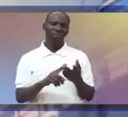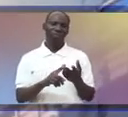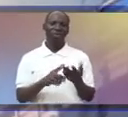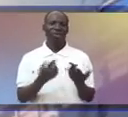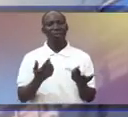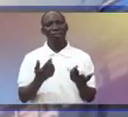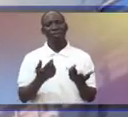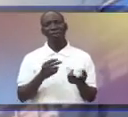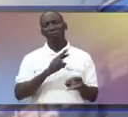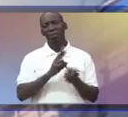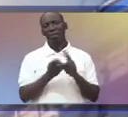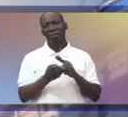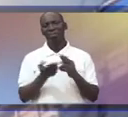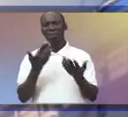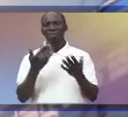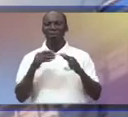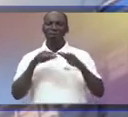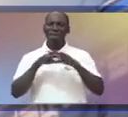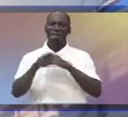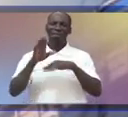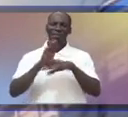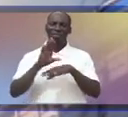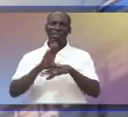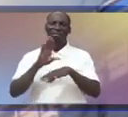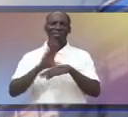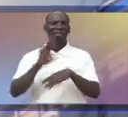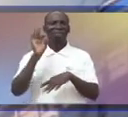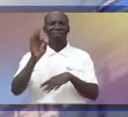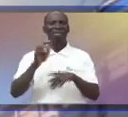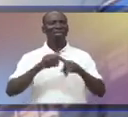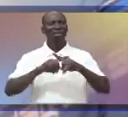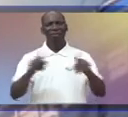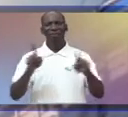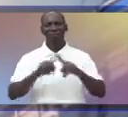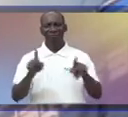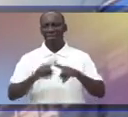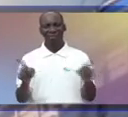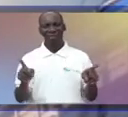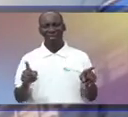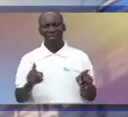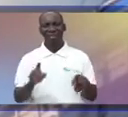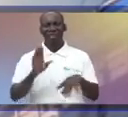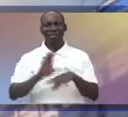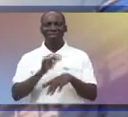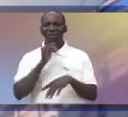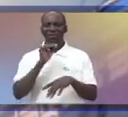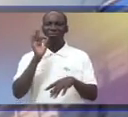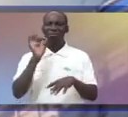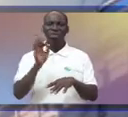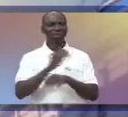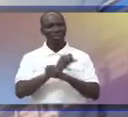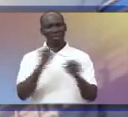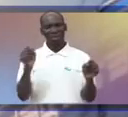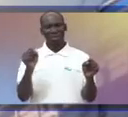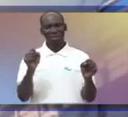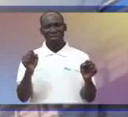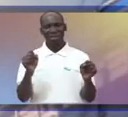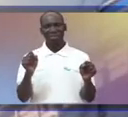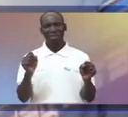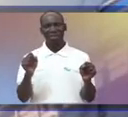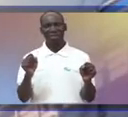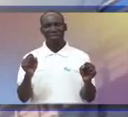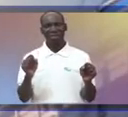mi enu ni se woti asol bi mu enkwagye a ehu asem ye kan a edi nimpa ekọ